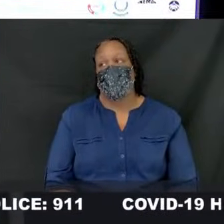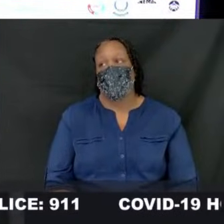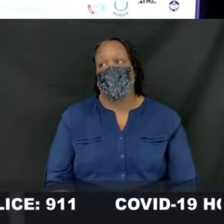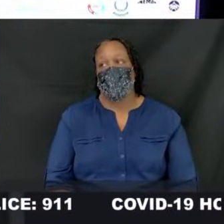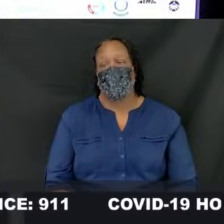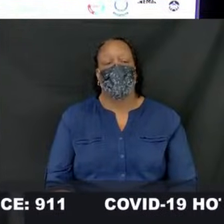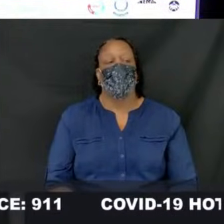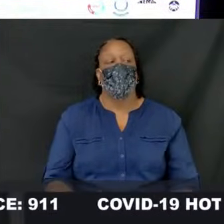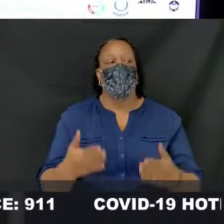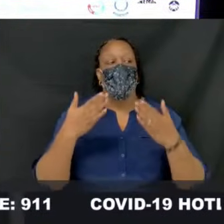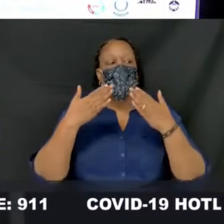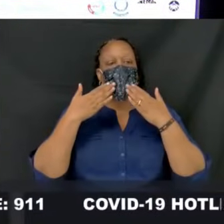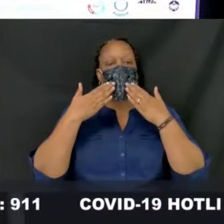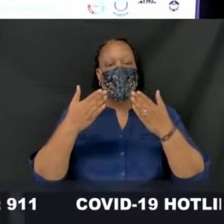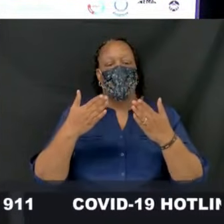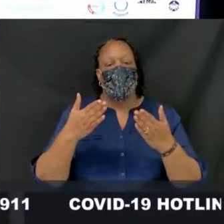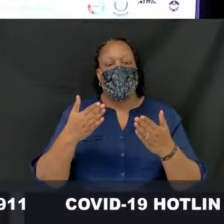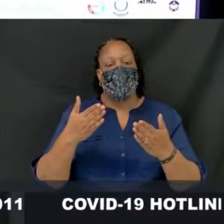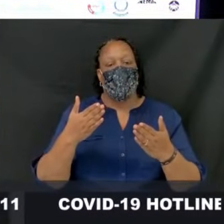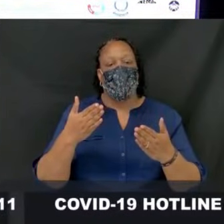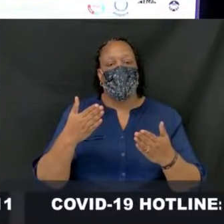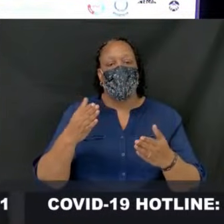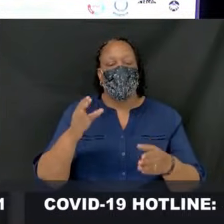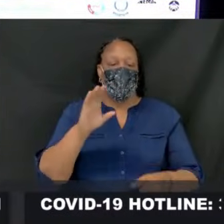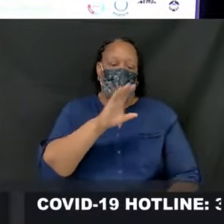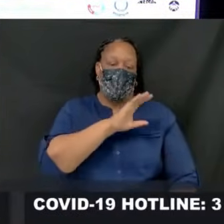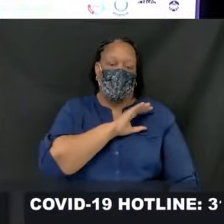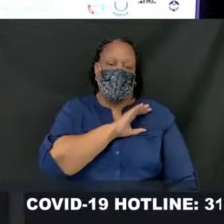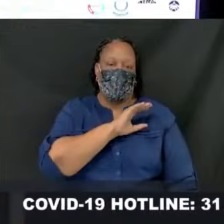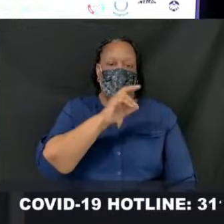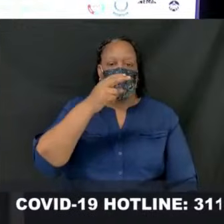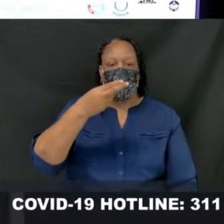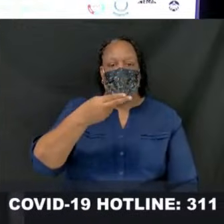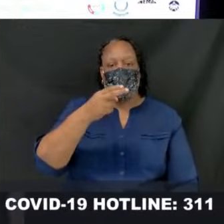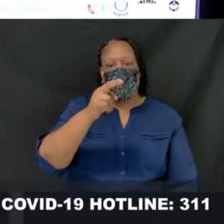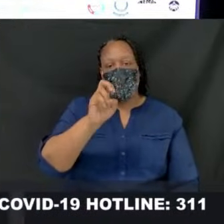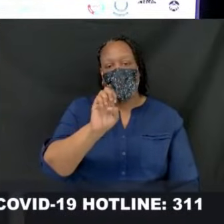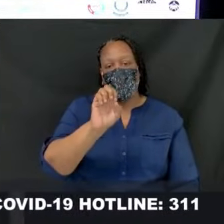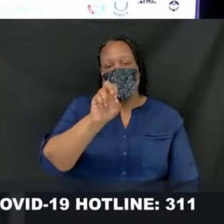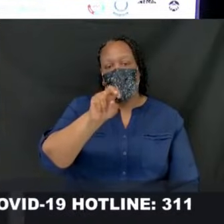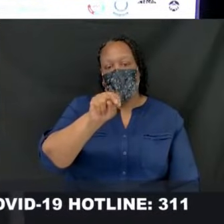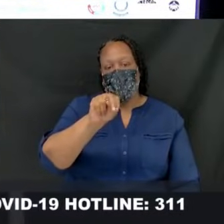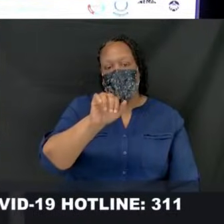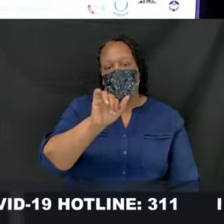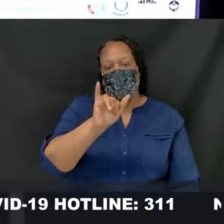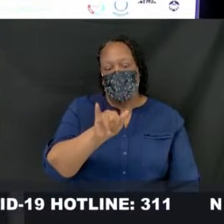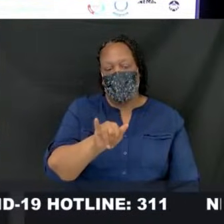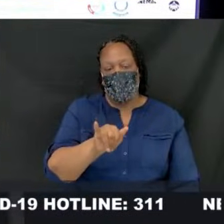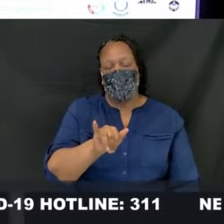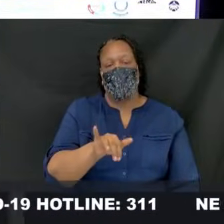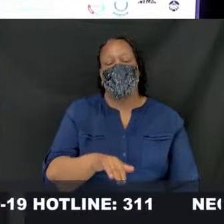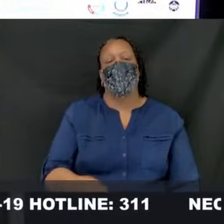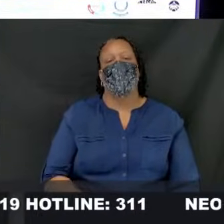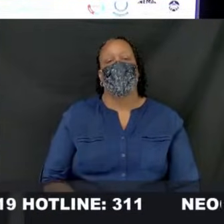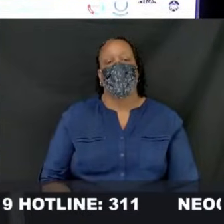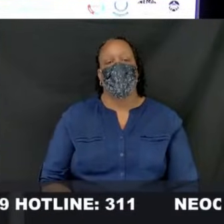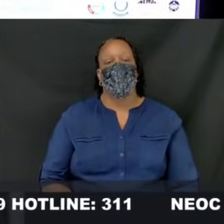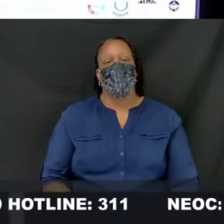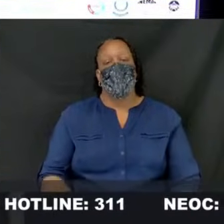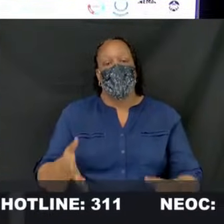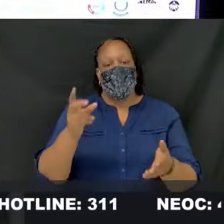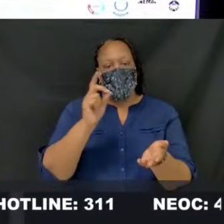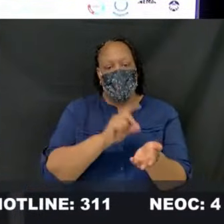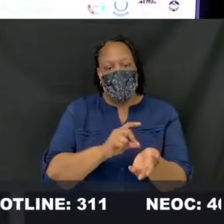thank Superintendent Cromwell Henry for his presentation today. Our acting Chief Medical